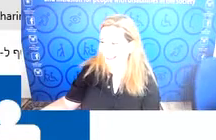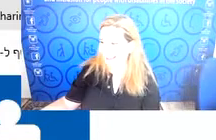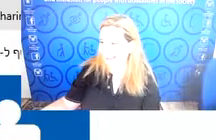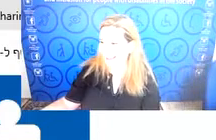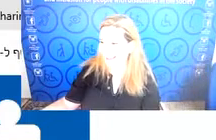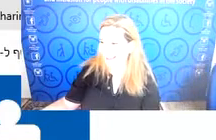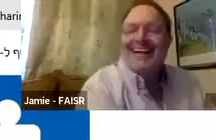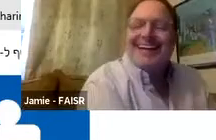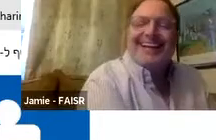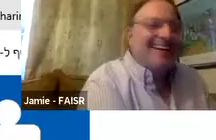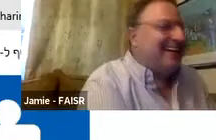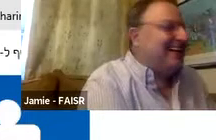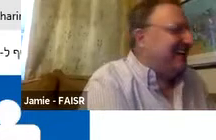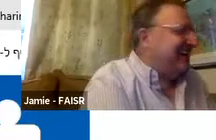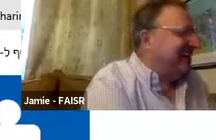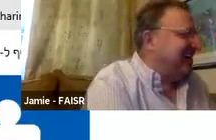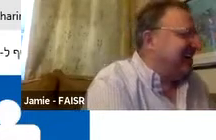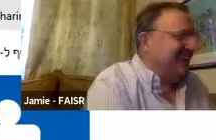Alan.